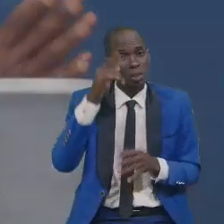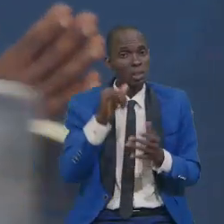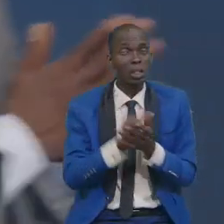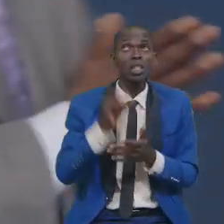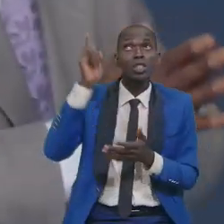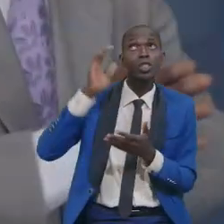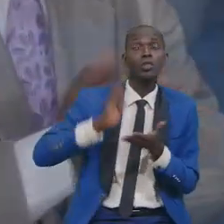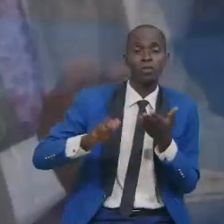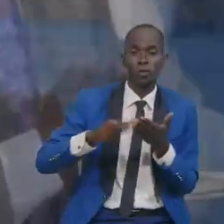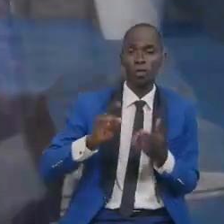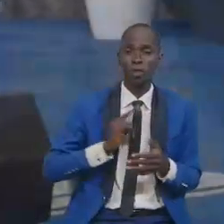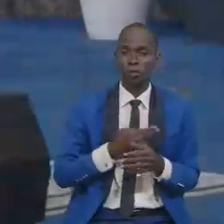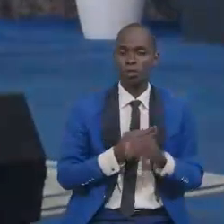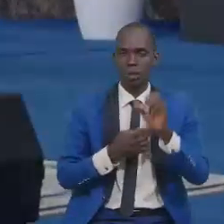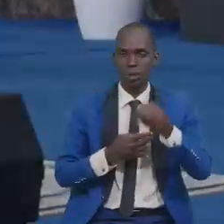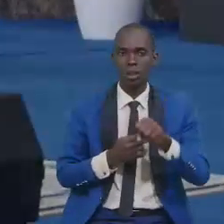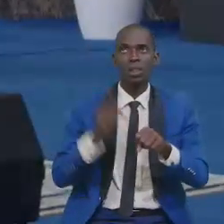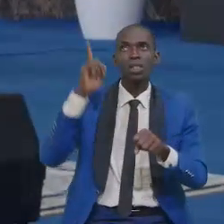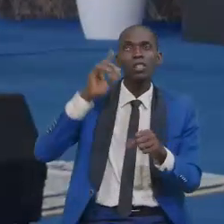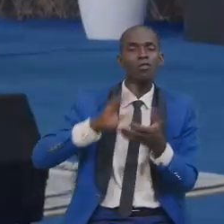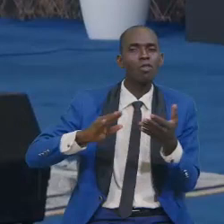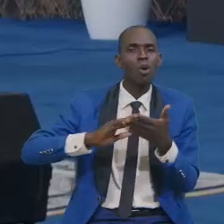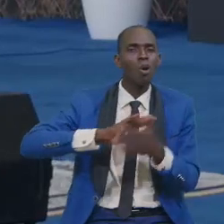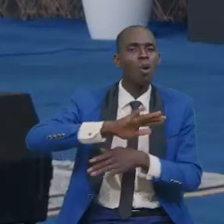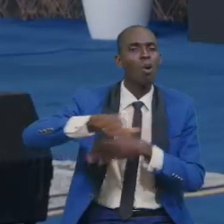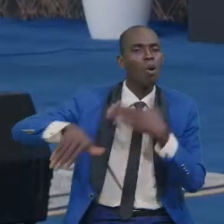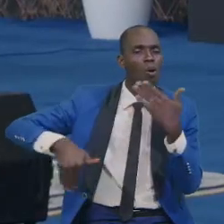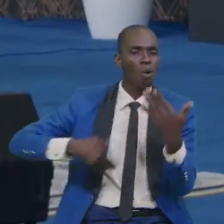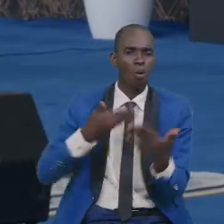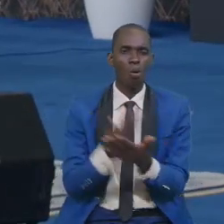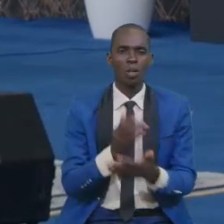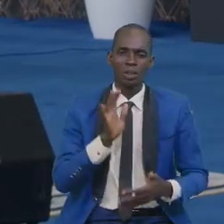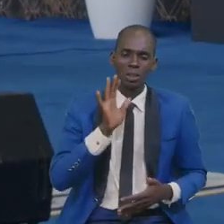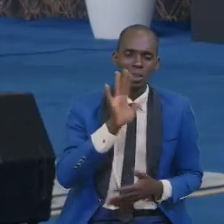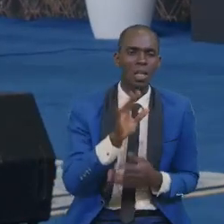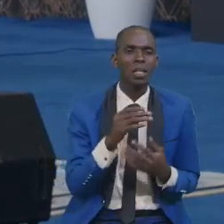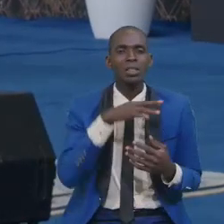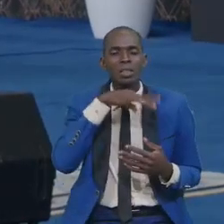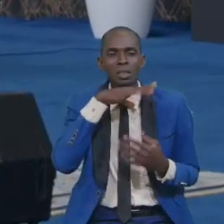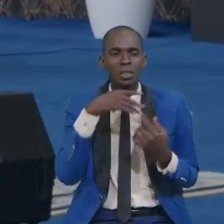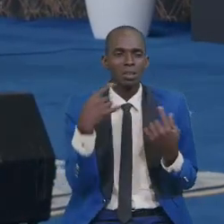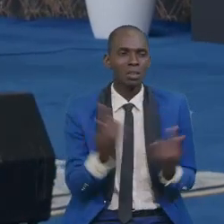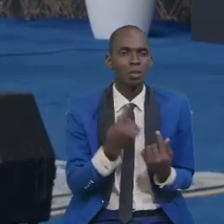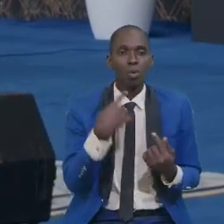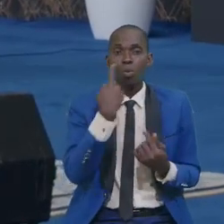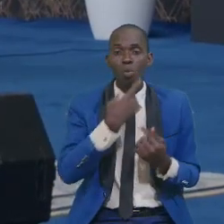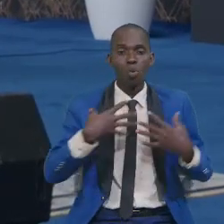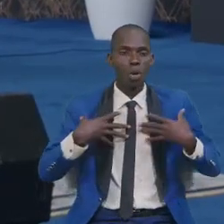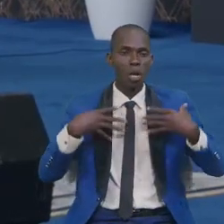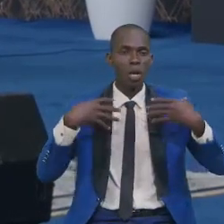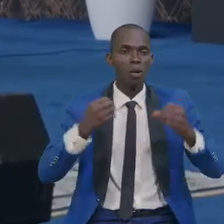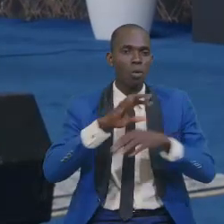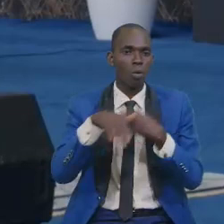who forgives all thine iniquities who heal us all by